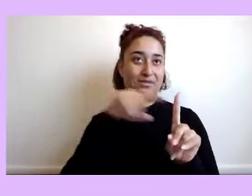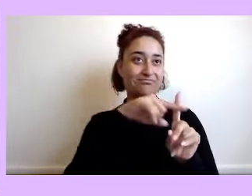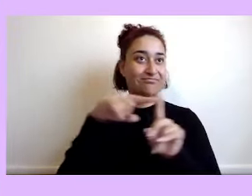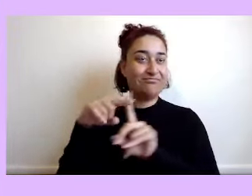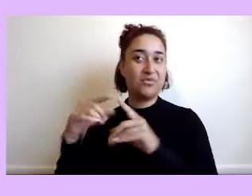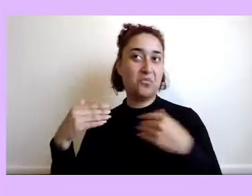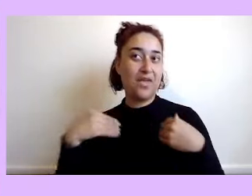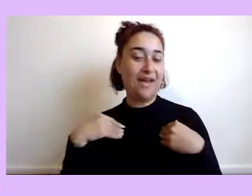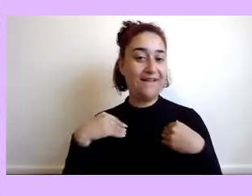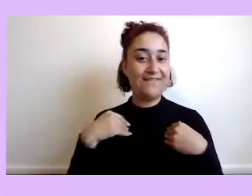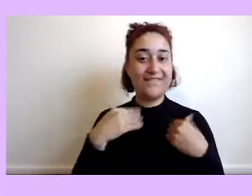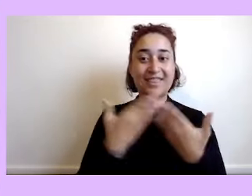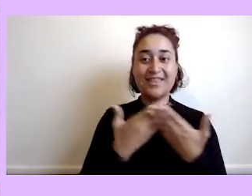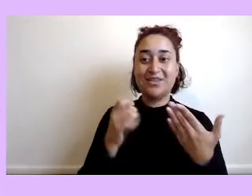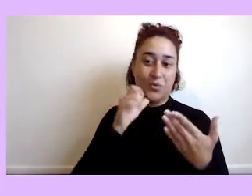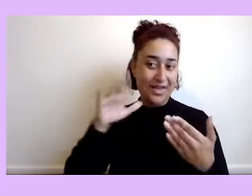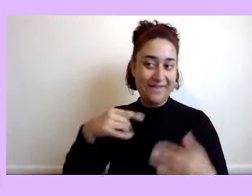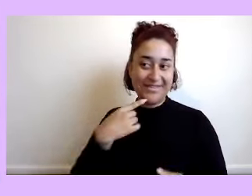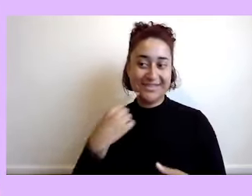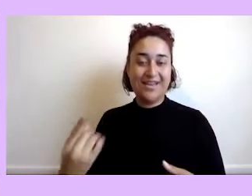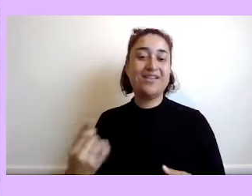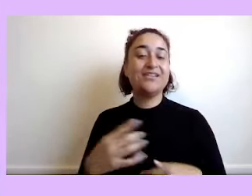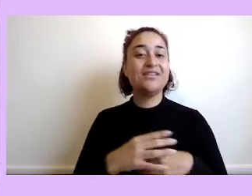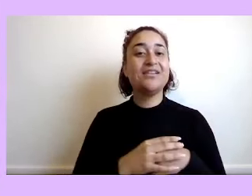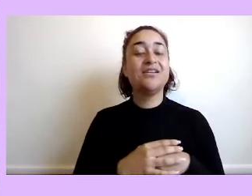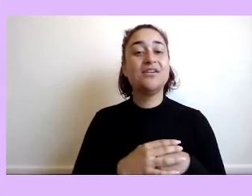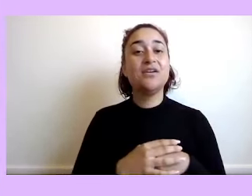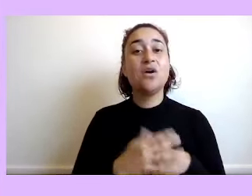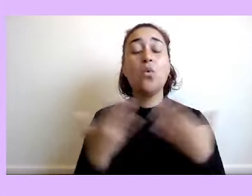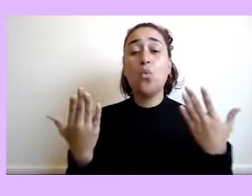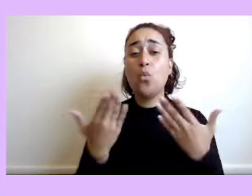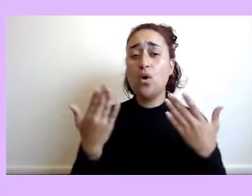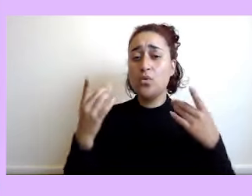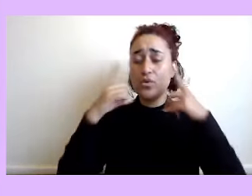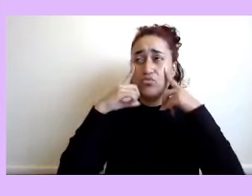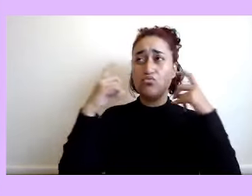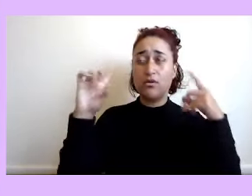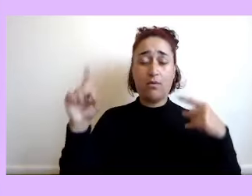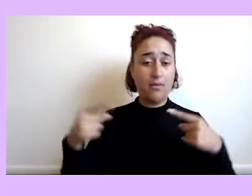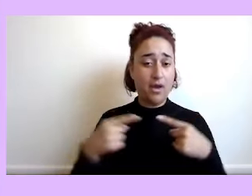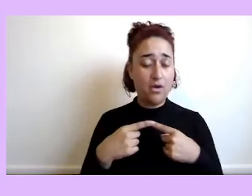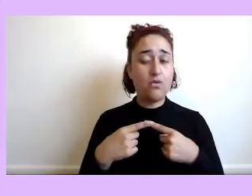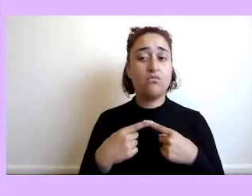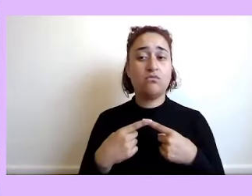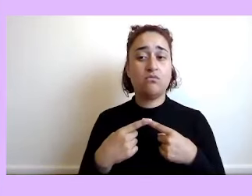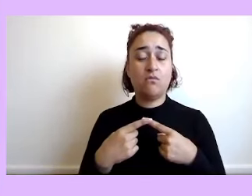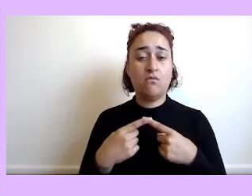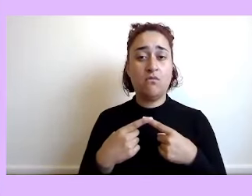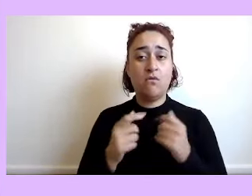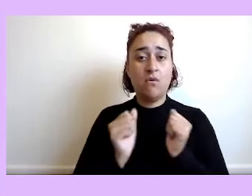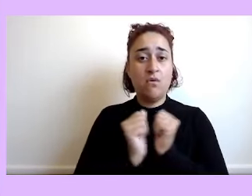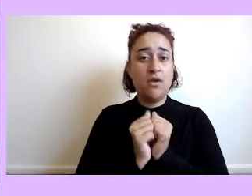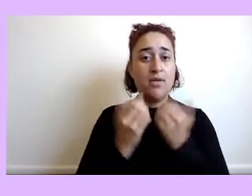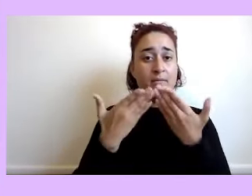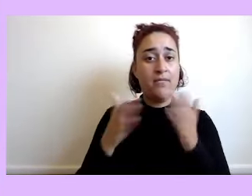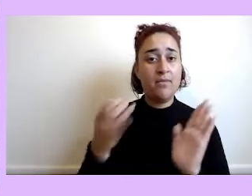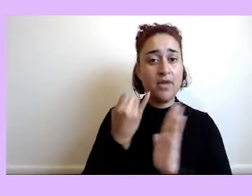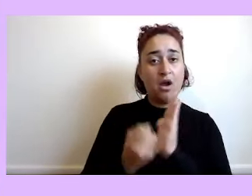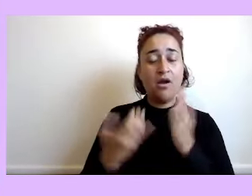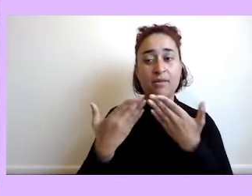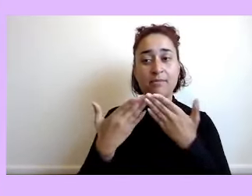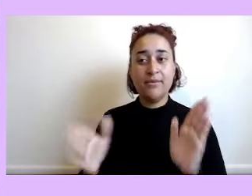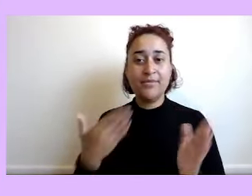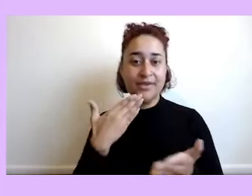the ones we haven't mentioned out loud yet, what do we dream about in terms of public art and public good? How